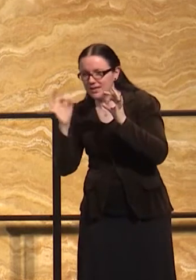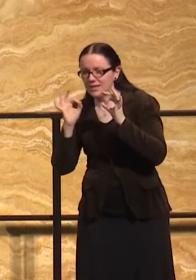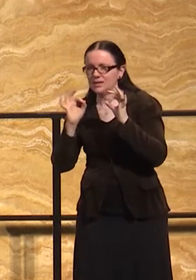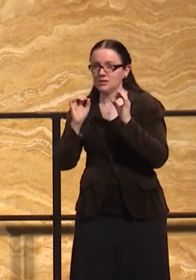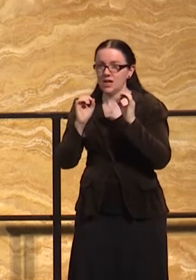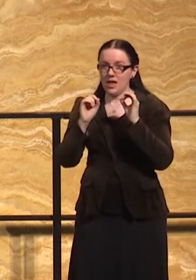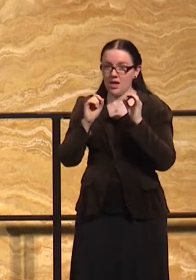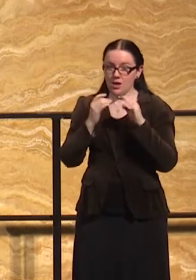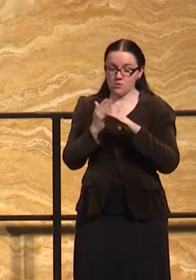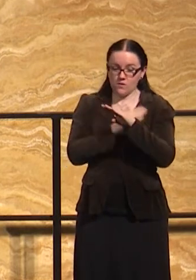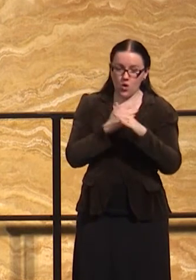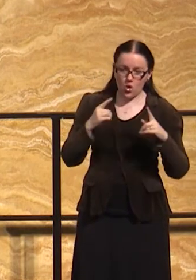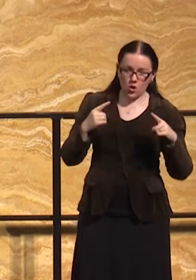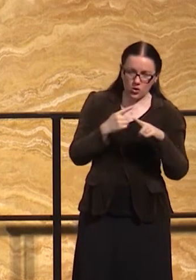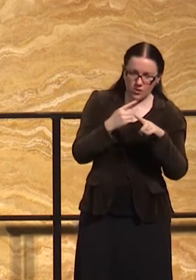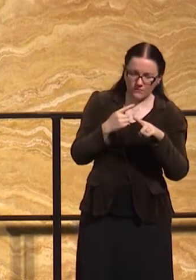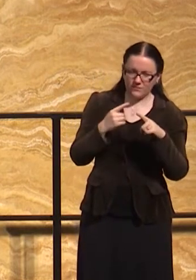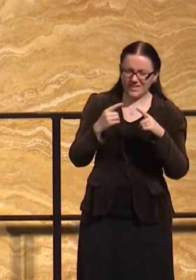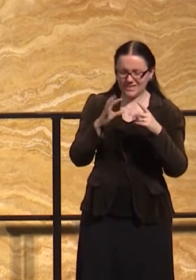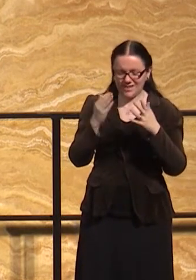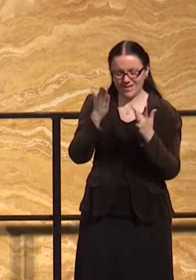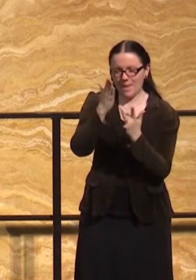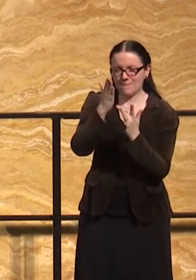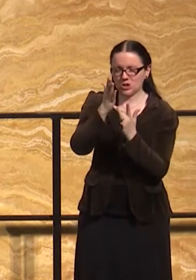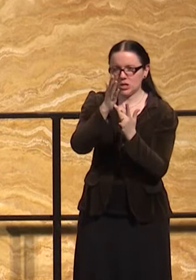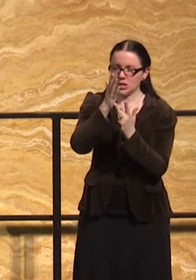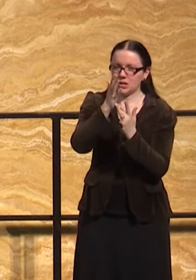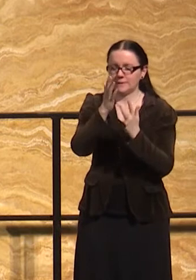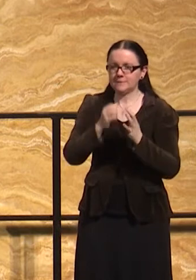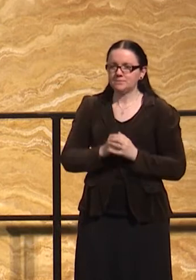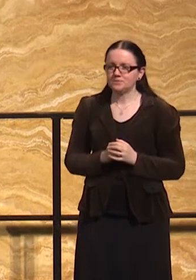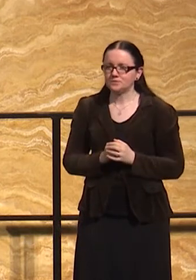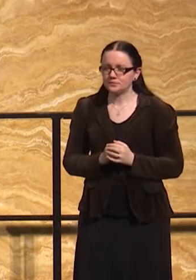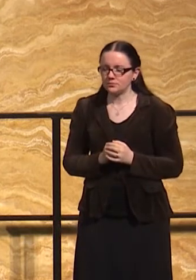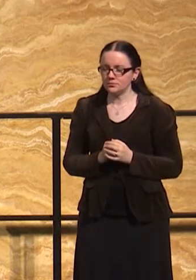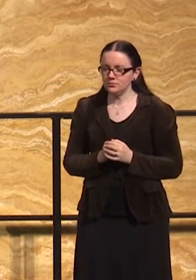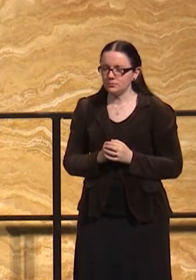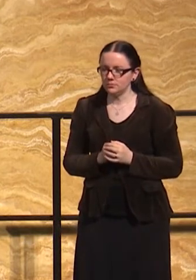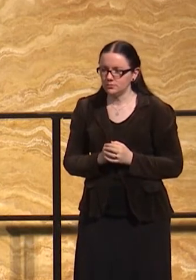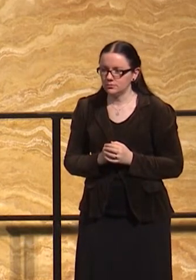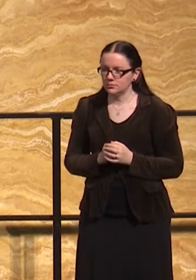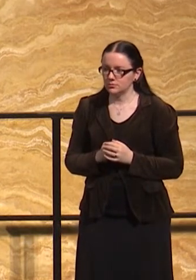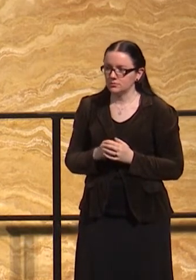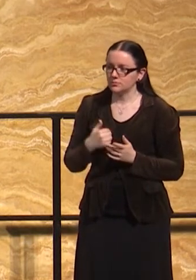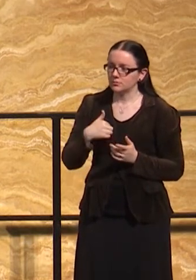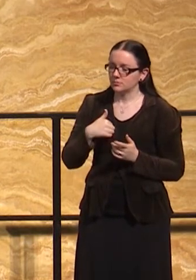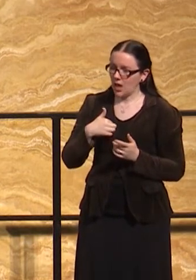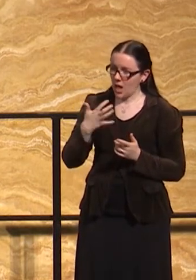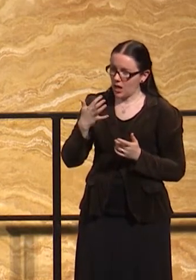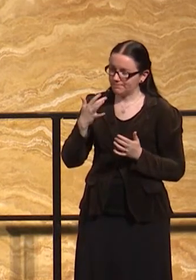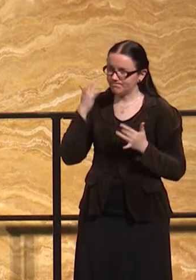post-conflict. They're somewhere in the middle of that. And I wonder, Funmi, if you could offer us an